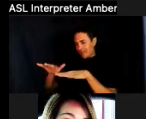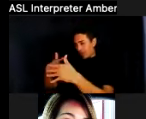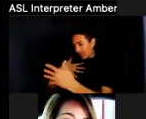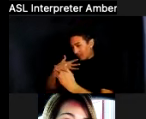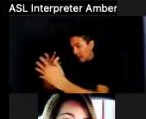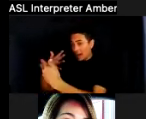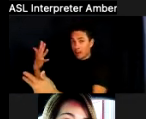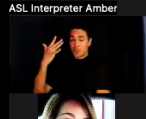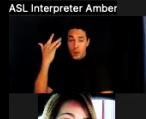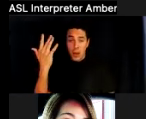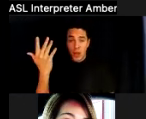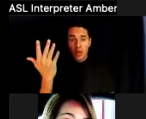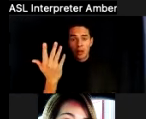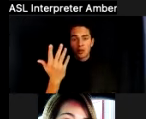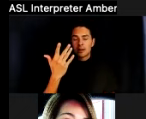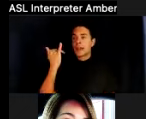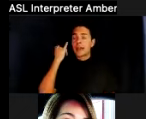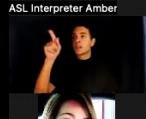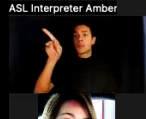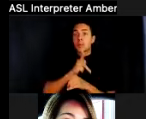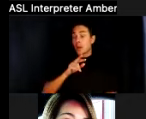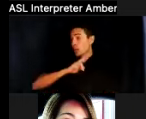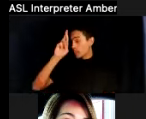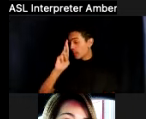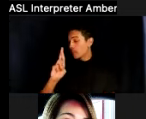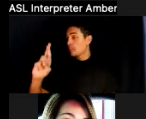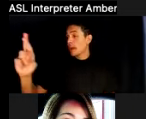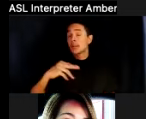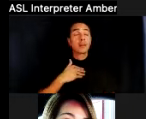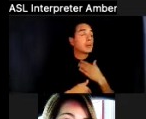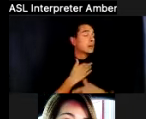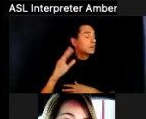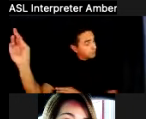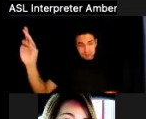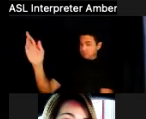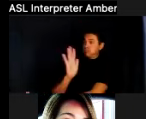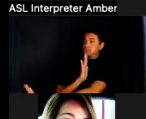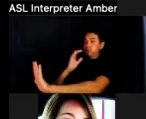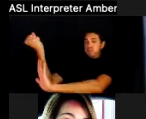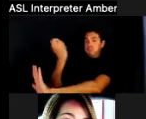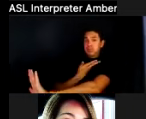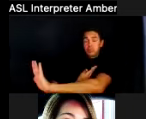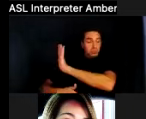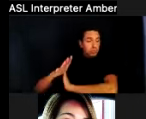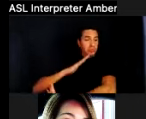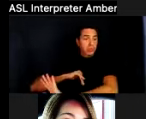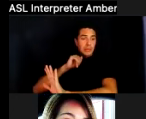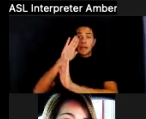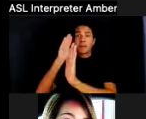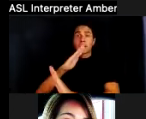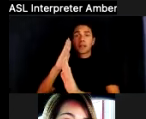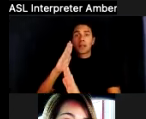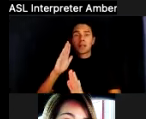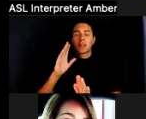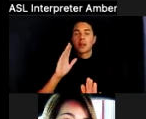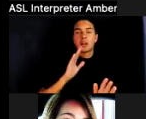you respect, that and you didn't anticipate it happening too, like not somebody where you're like, oh, that person, I've heard comments that